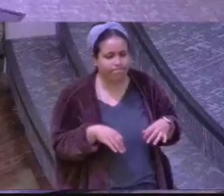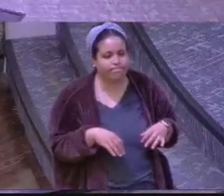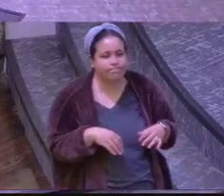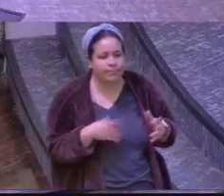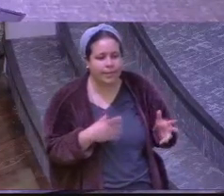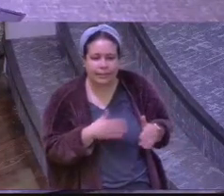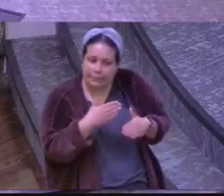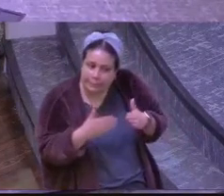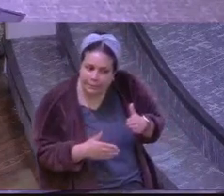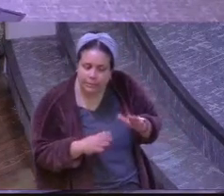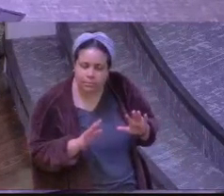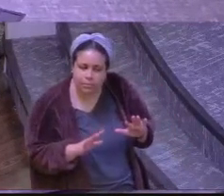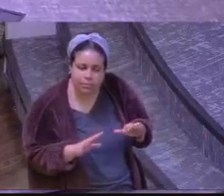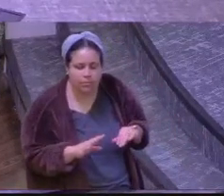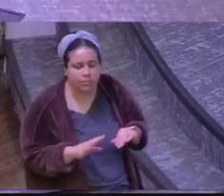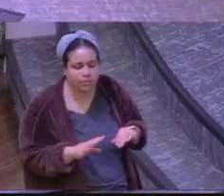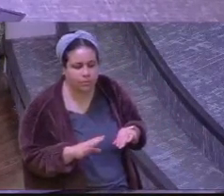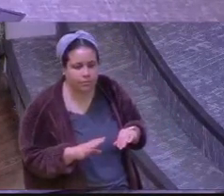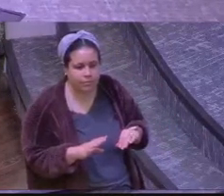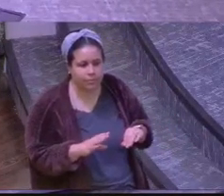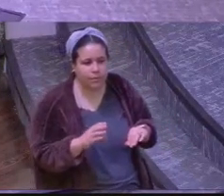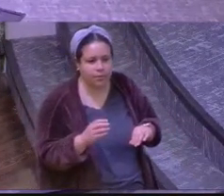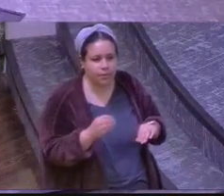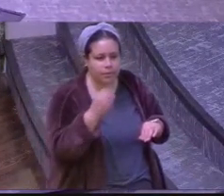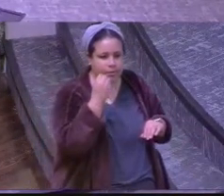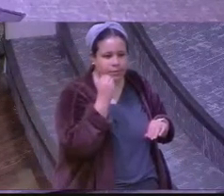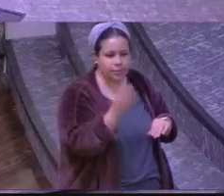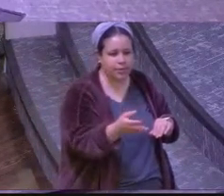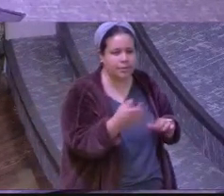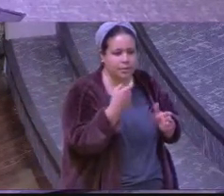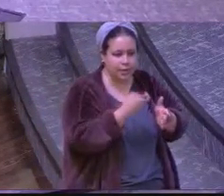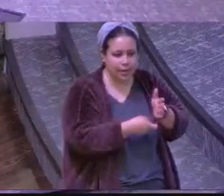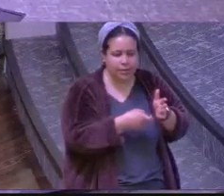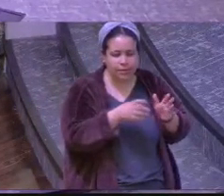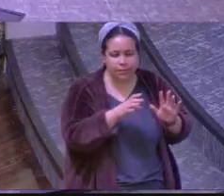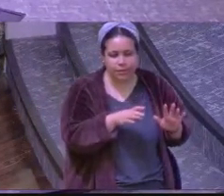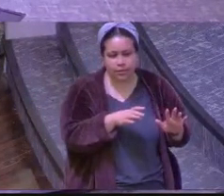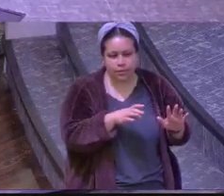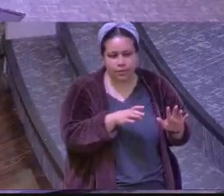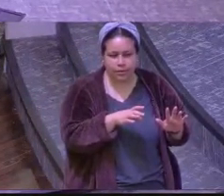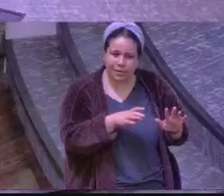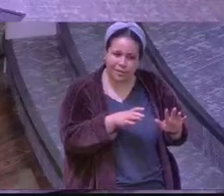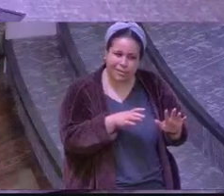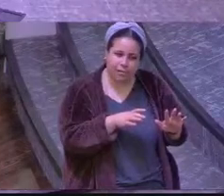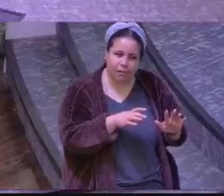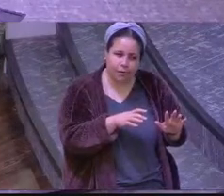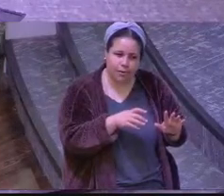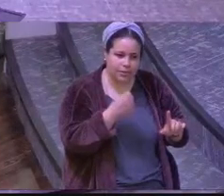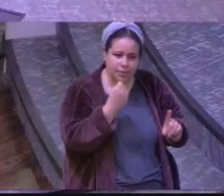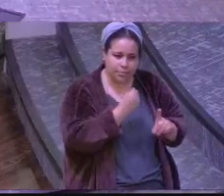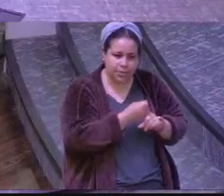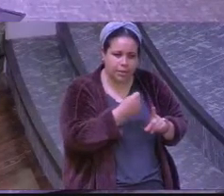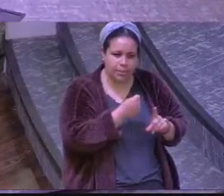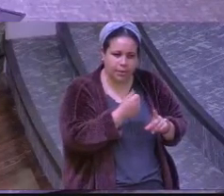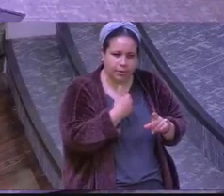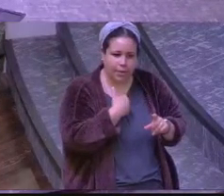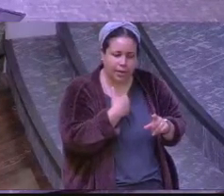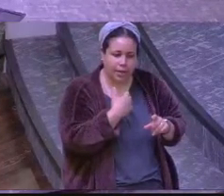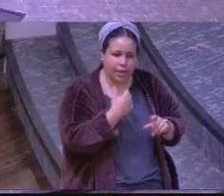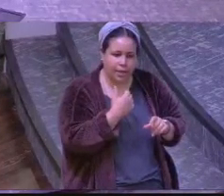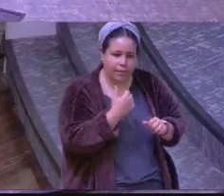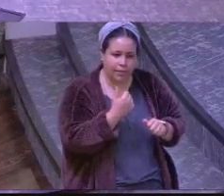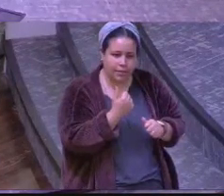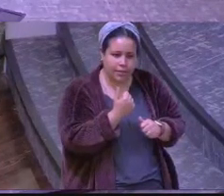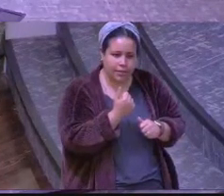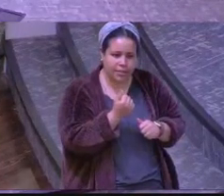it. I will say, in talking to Kurt Dunnigan of the Tax Assessor's Office, I don't know if it's going to have as much impact on us because we already have several exemptions in